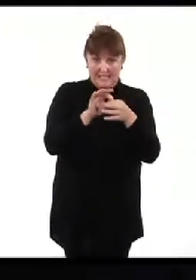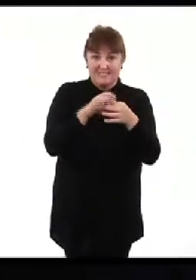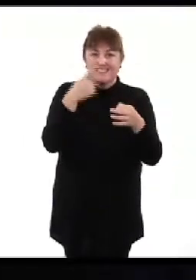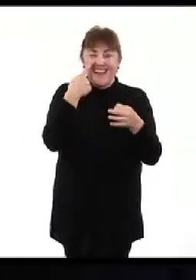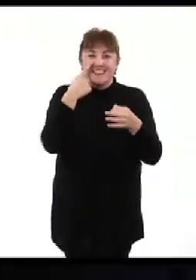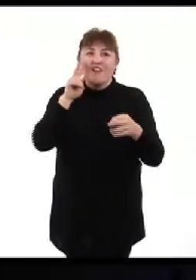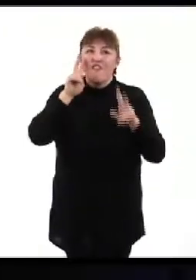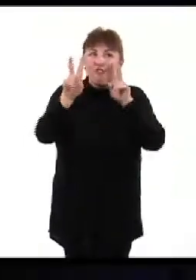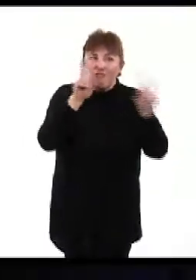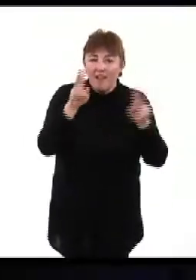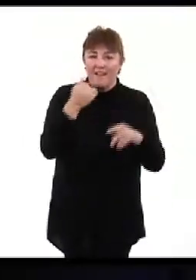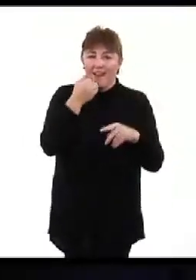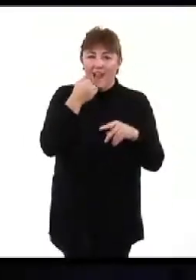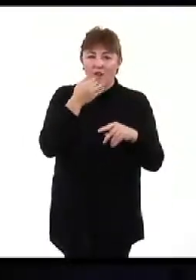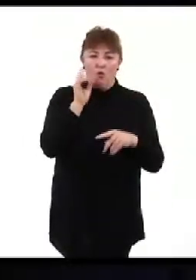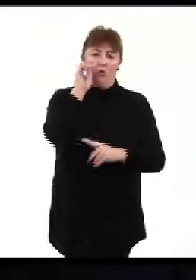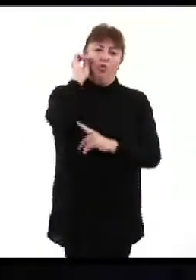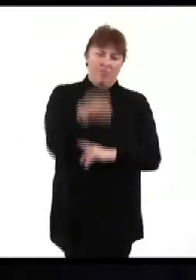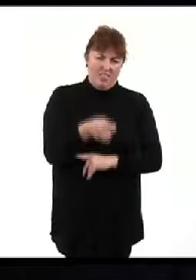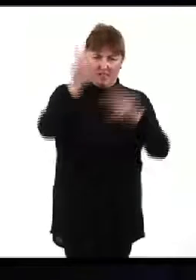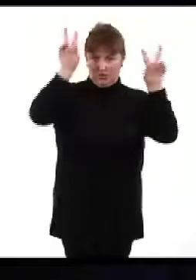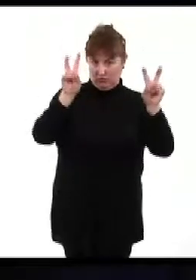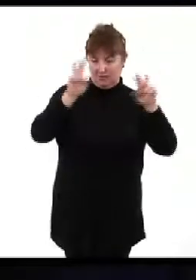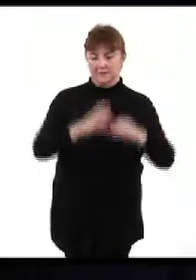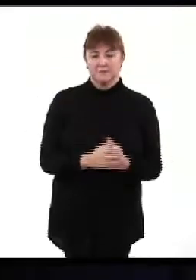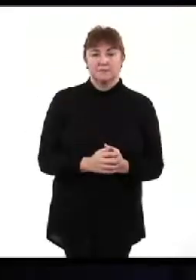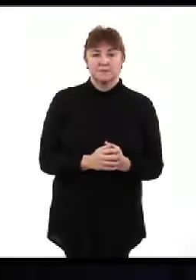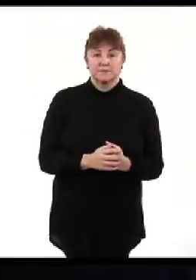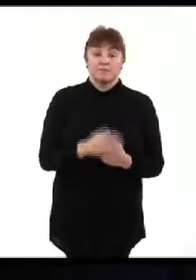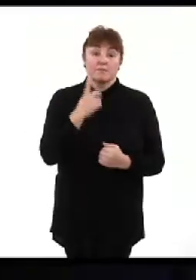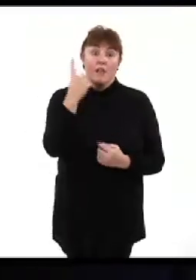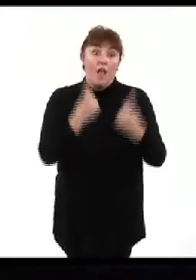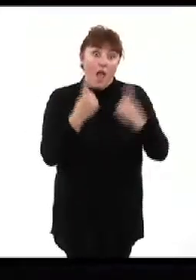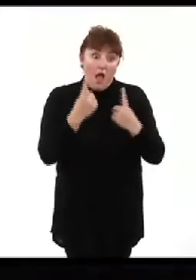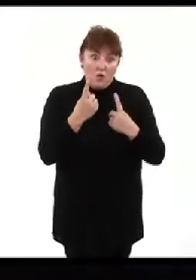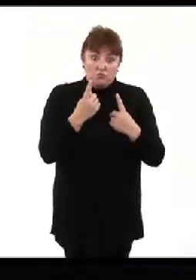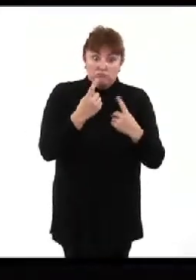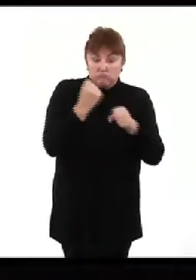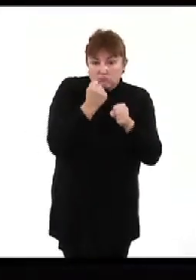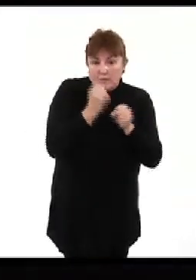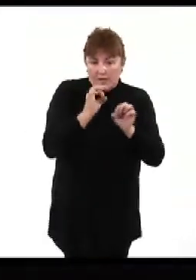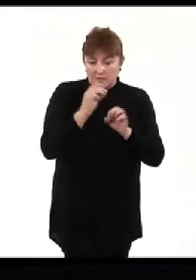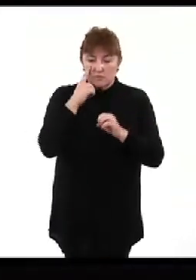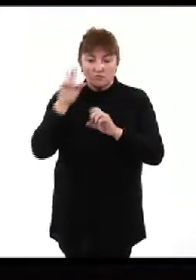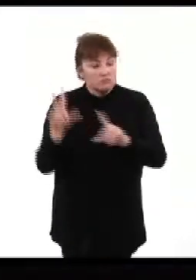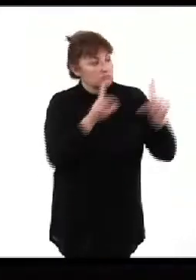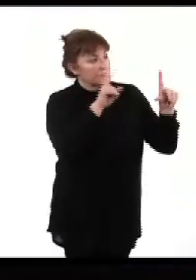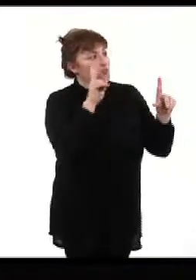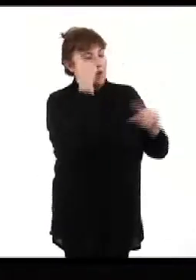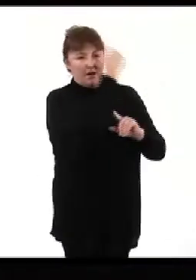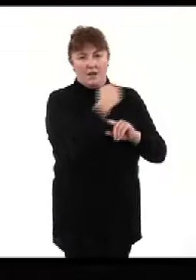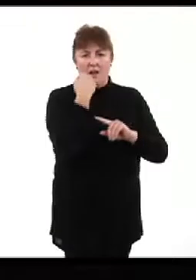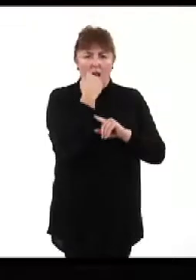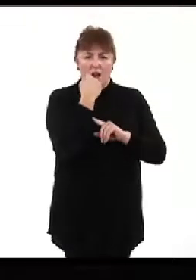rid of activation that's just due to seeing something or making a decision. So in some of these tasks, it's a simple task